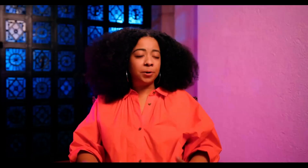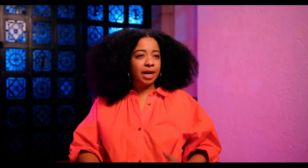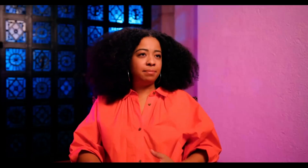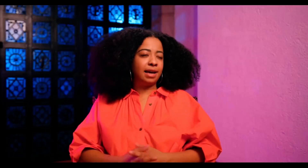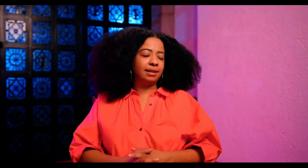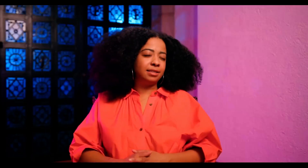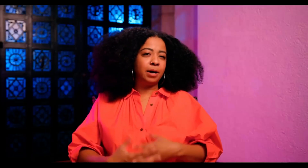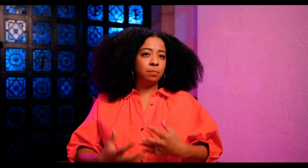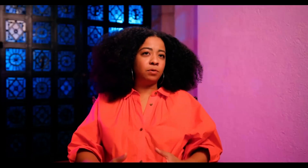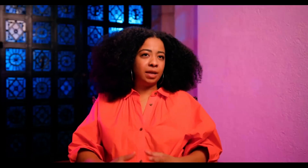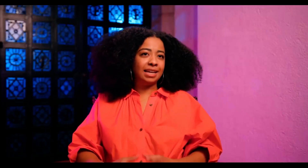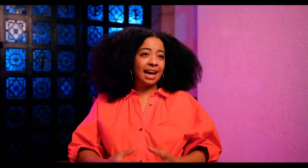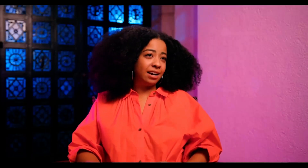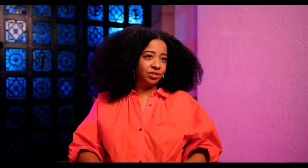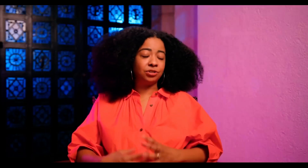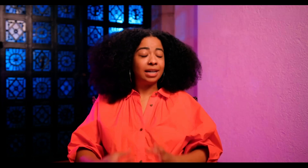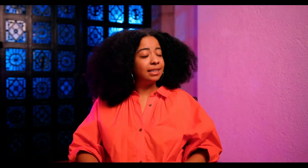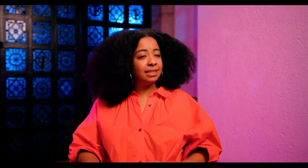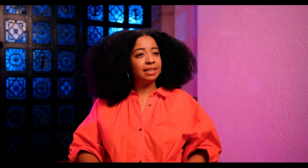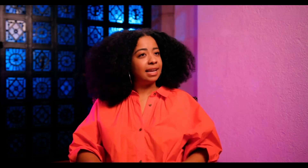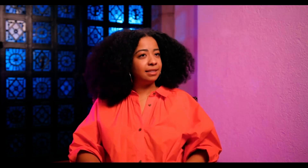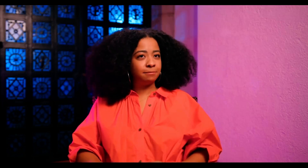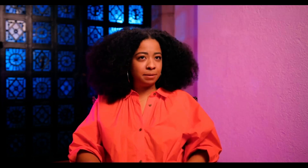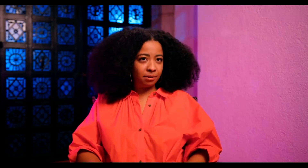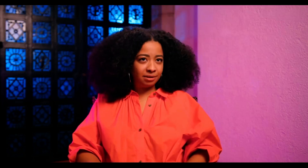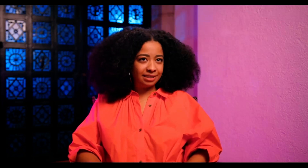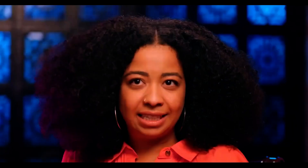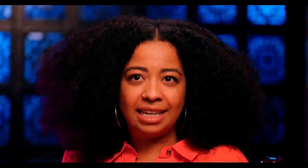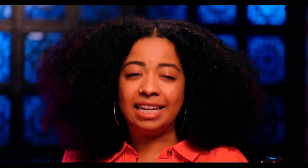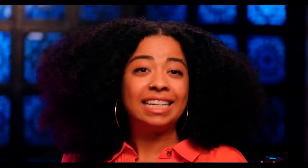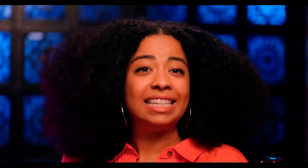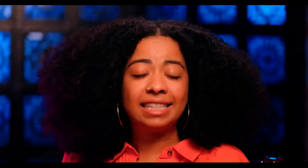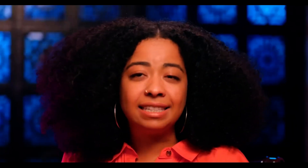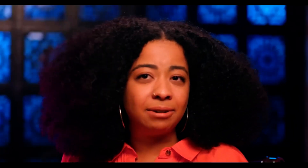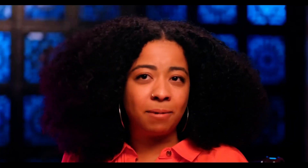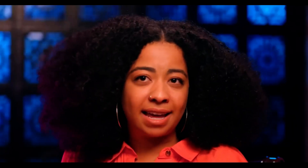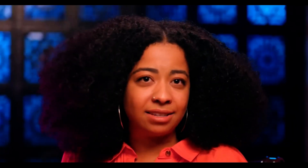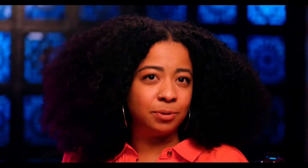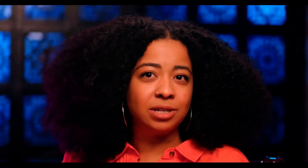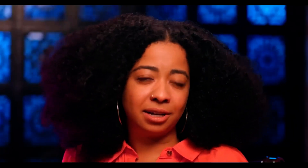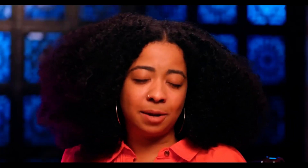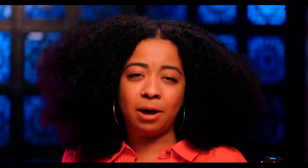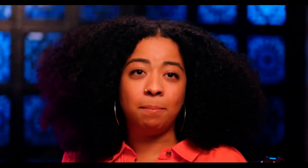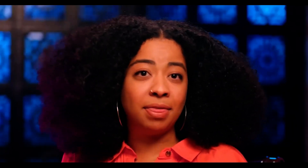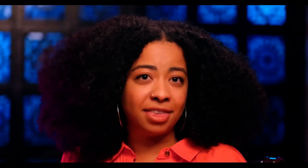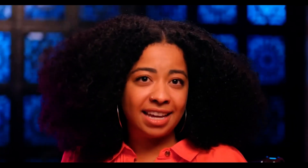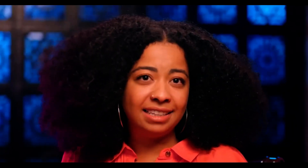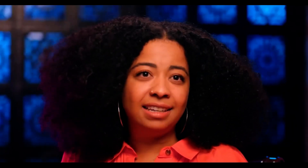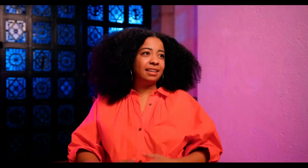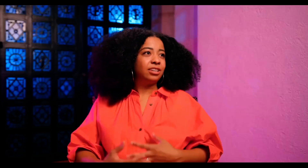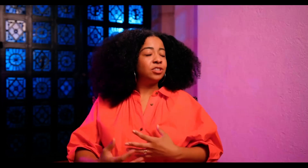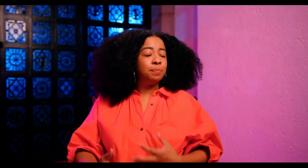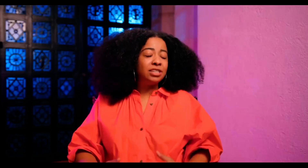a program that is about moving cash directly into the hands of people in a consistent way. So we're talking about